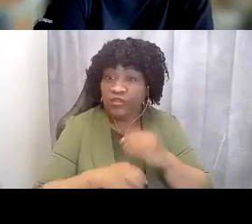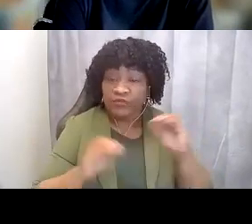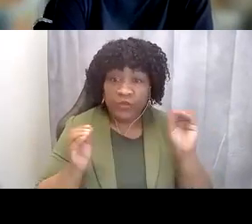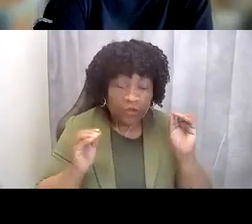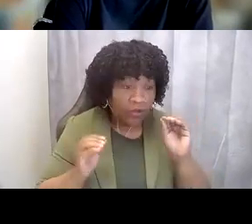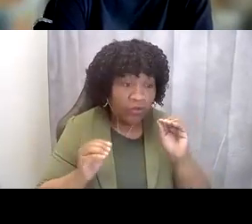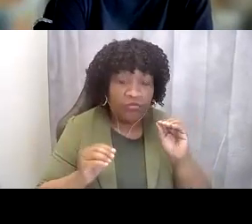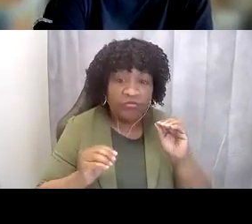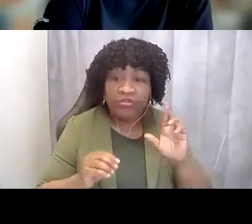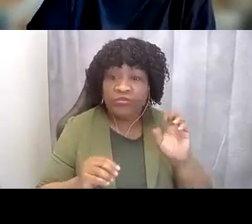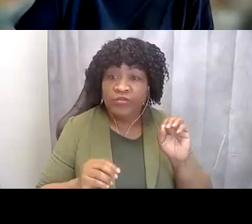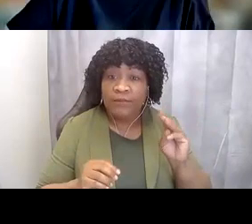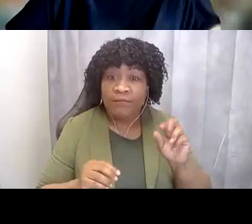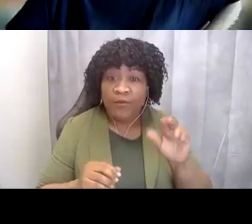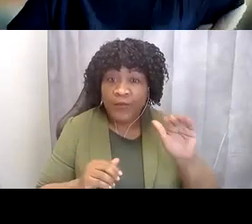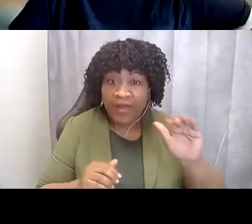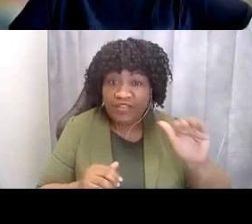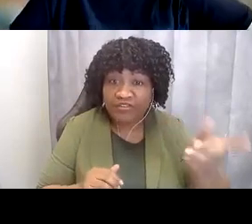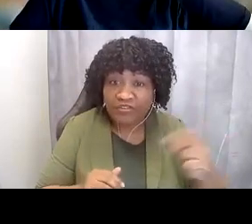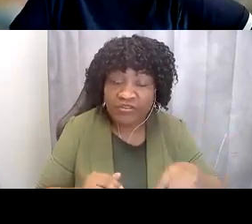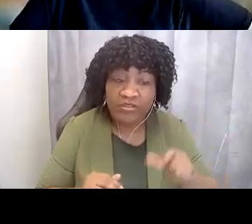don't receive